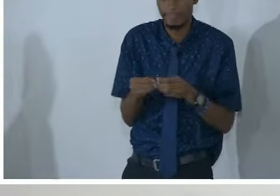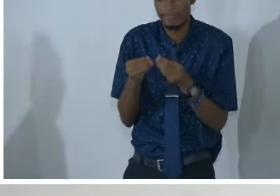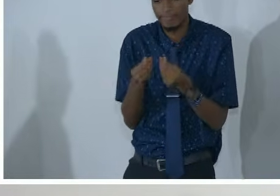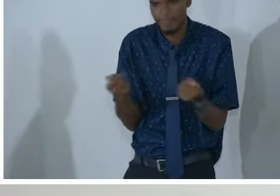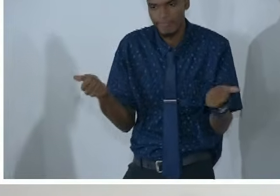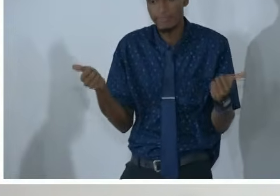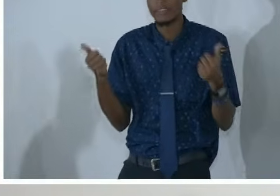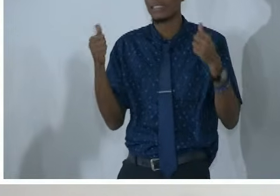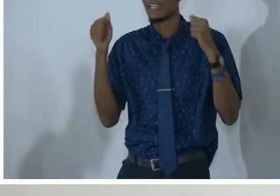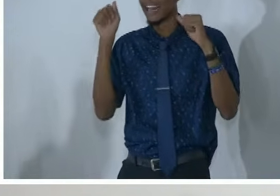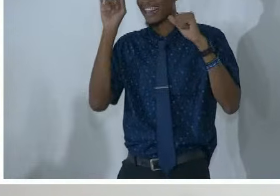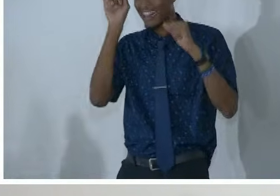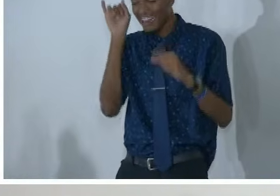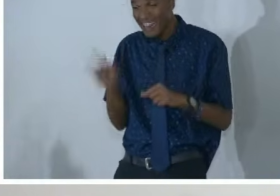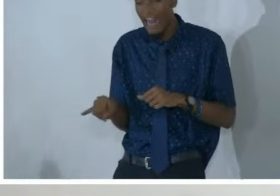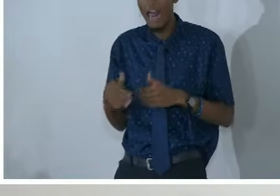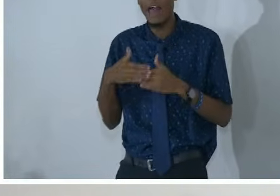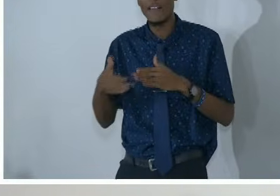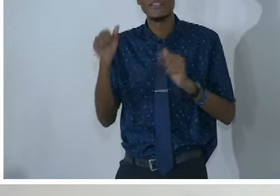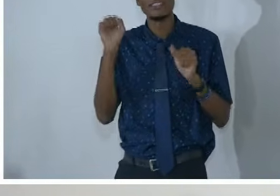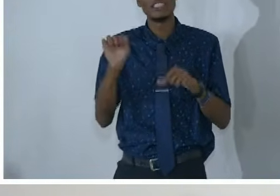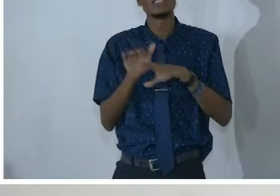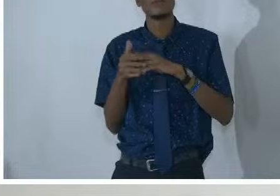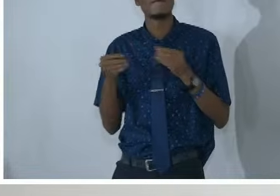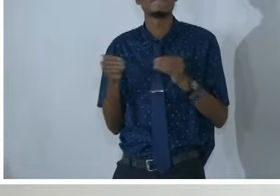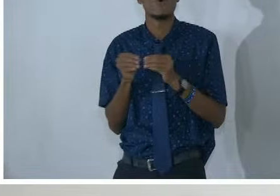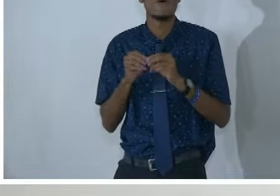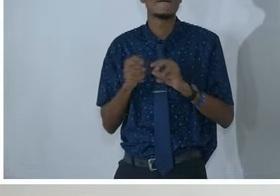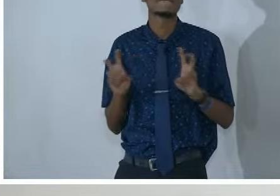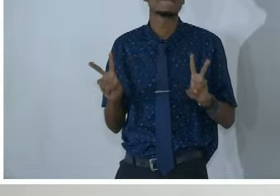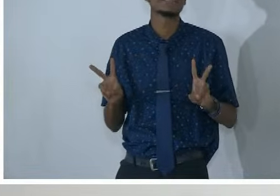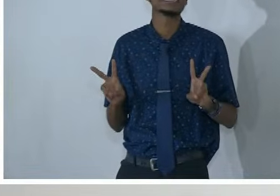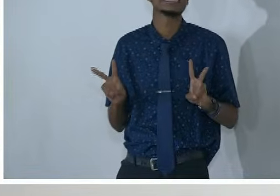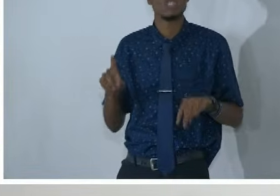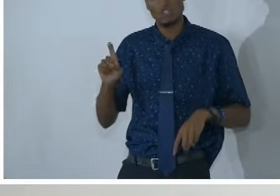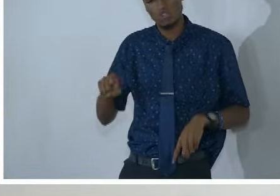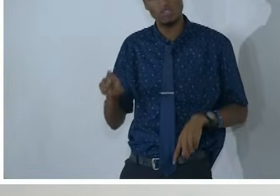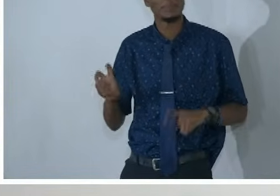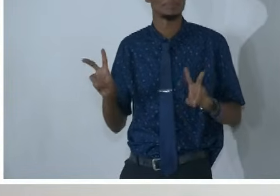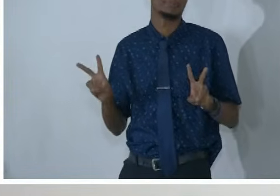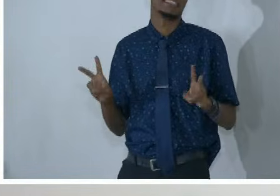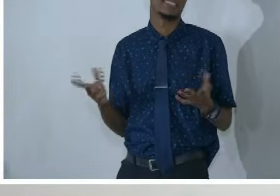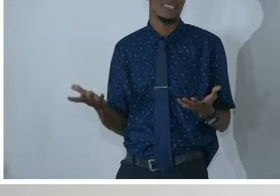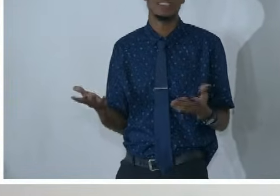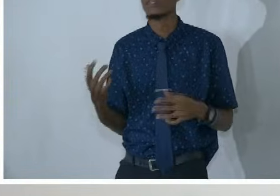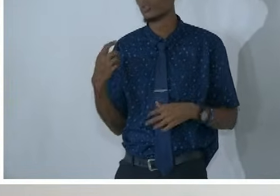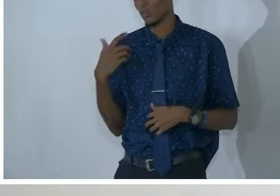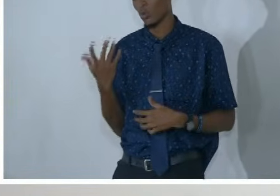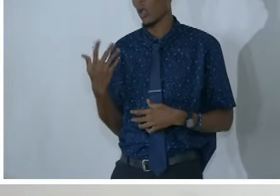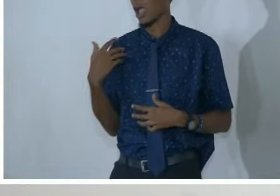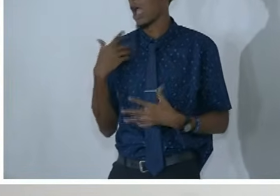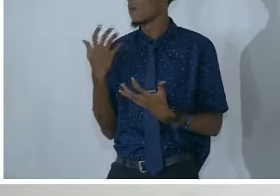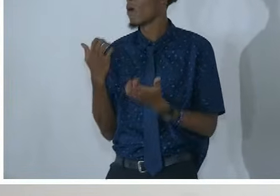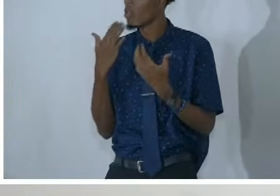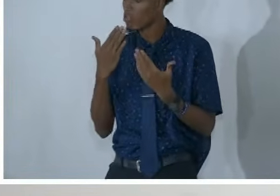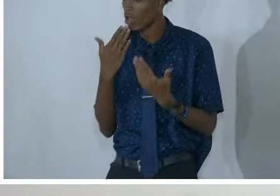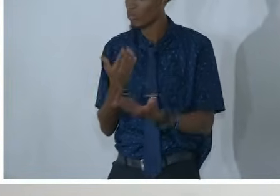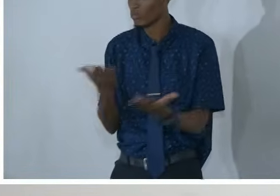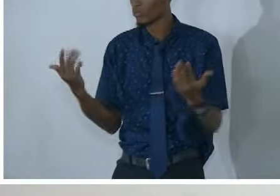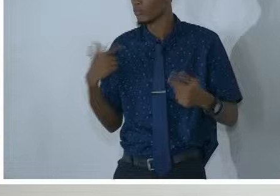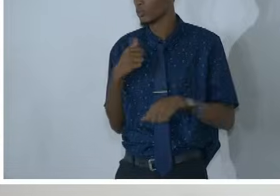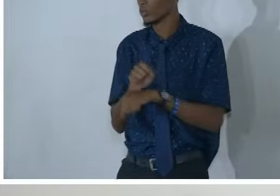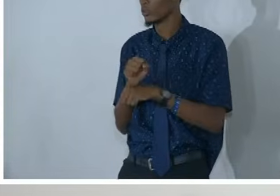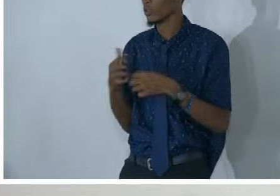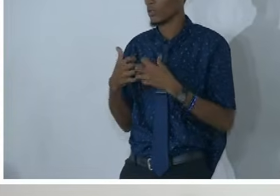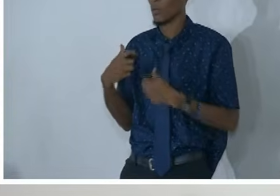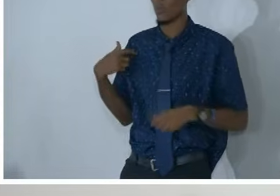can become the peaceful and harmonious place it should be. So, colleagues, I want to thank you and hope that when we return